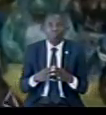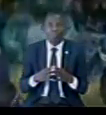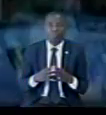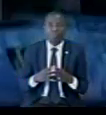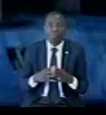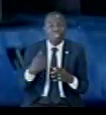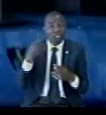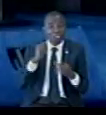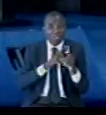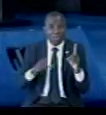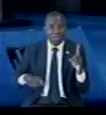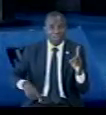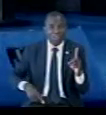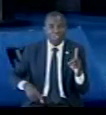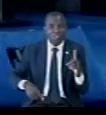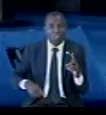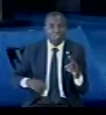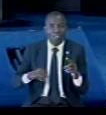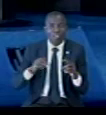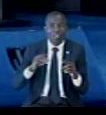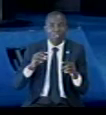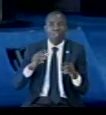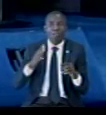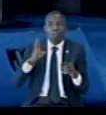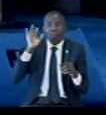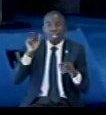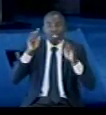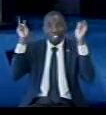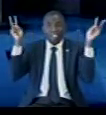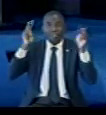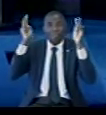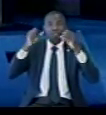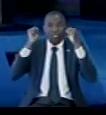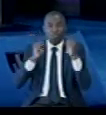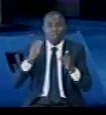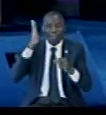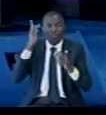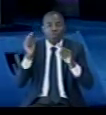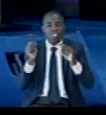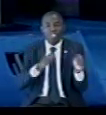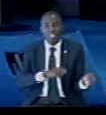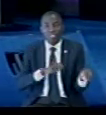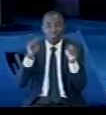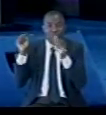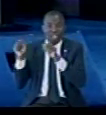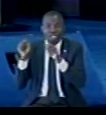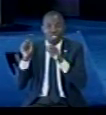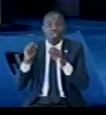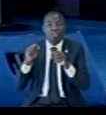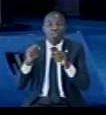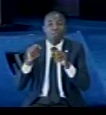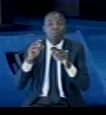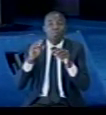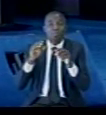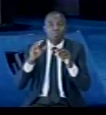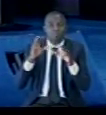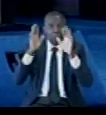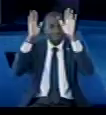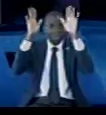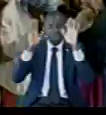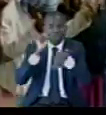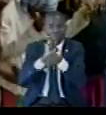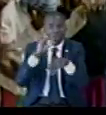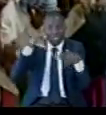The Lord, by triumphant power, will transfer miracle into your